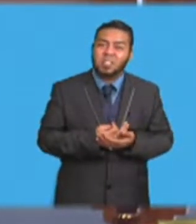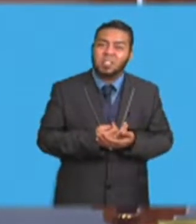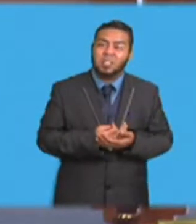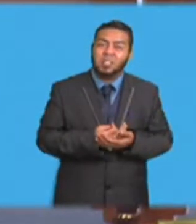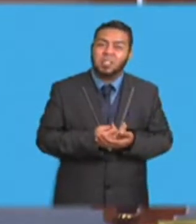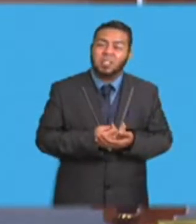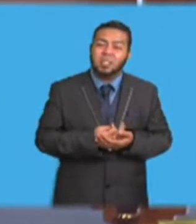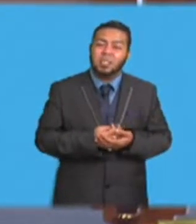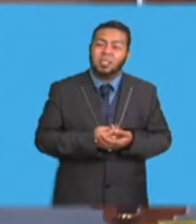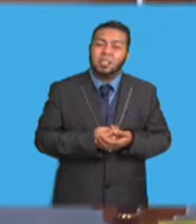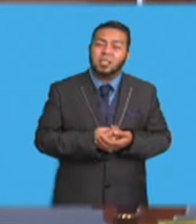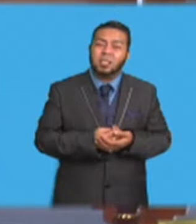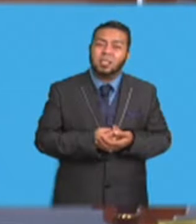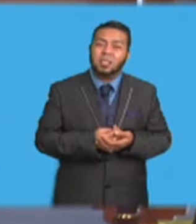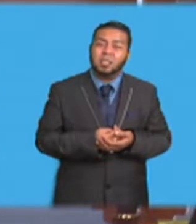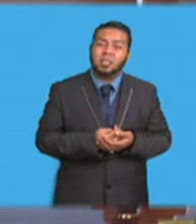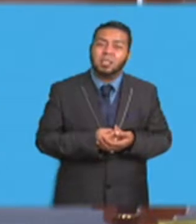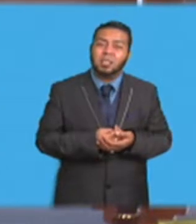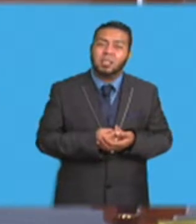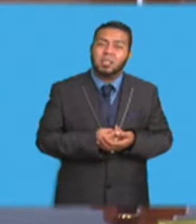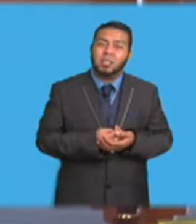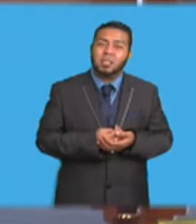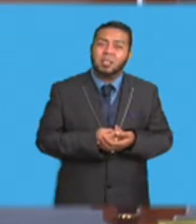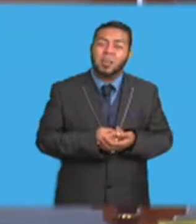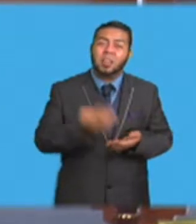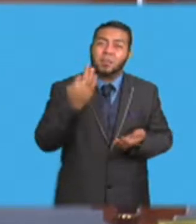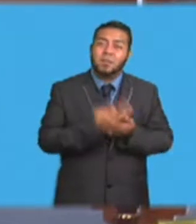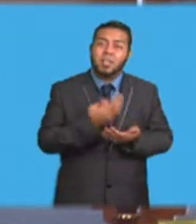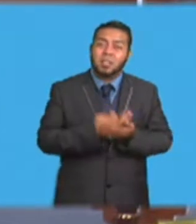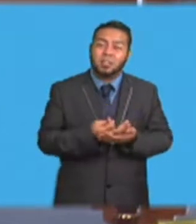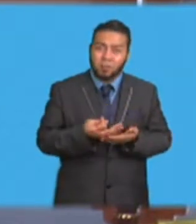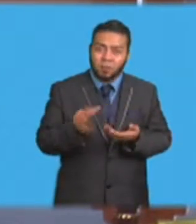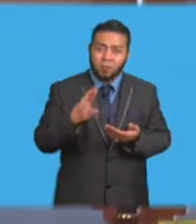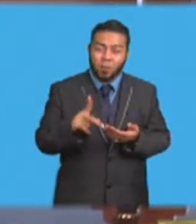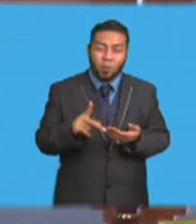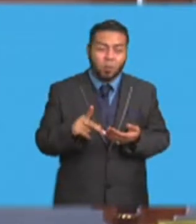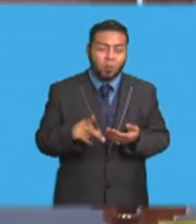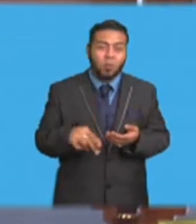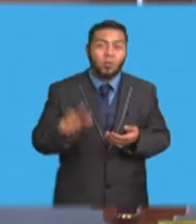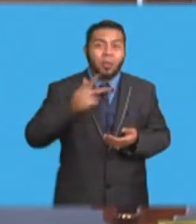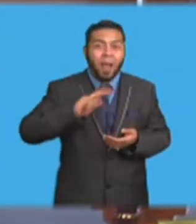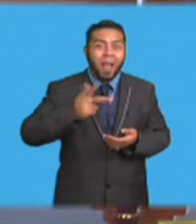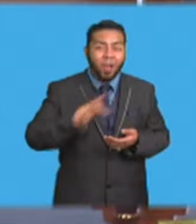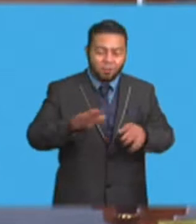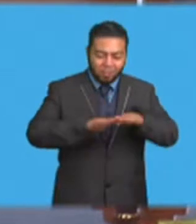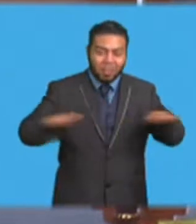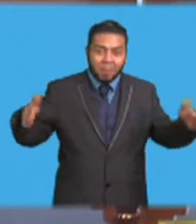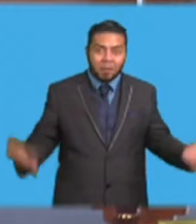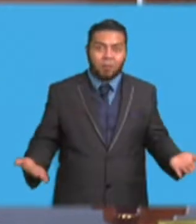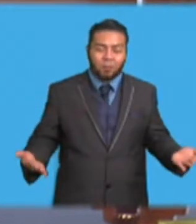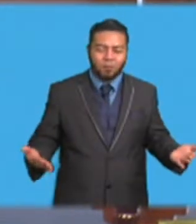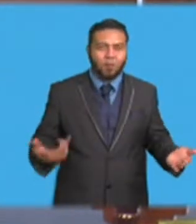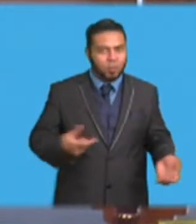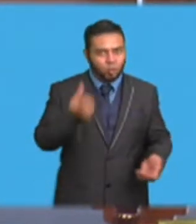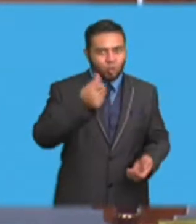management and operation of municipal markets. The fees and charges are for hire of tables or an open space for the day use